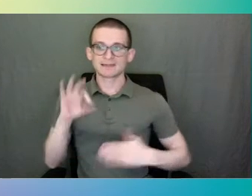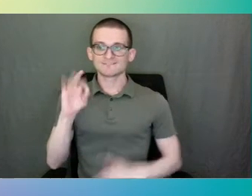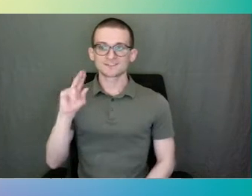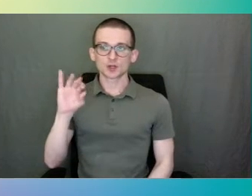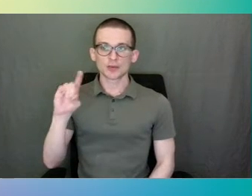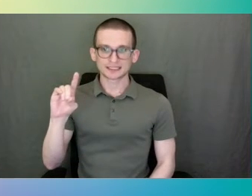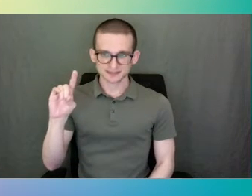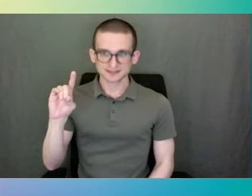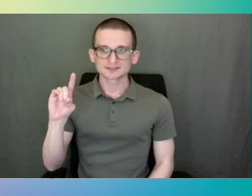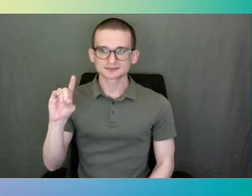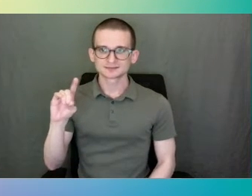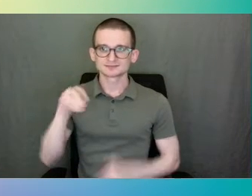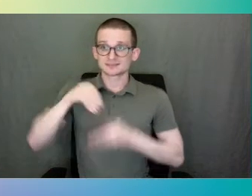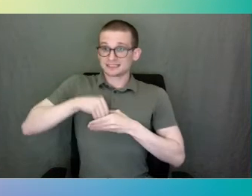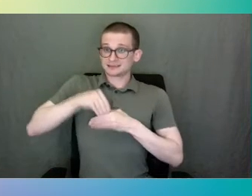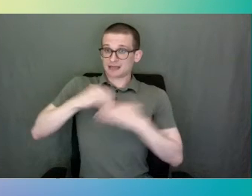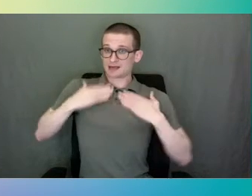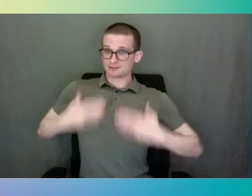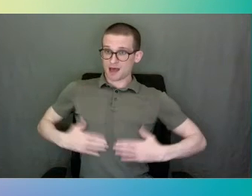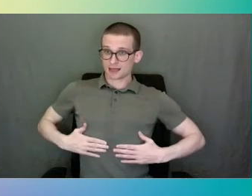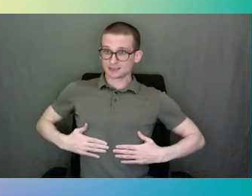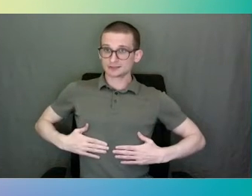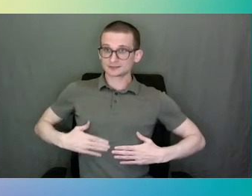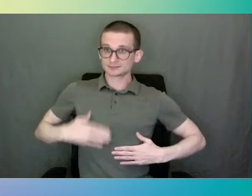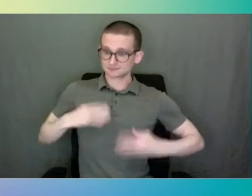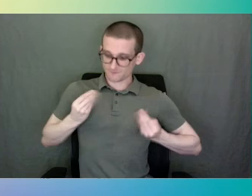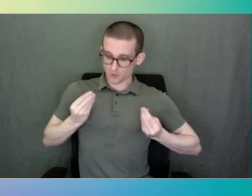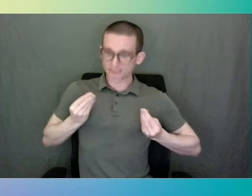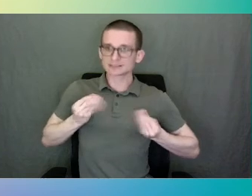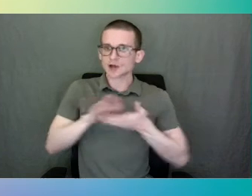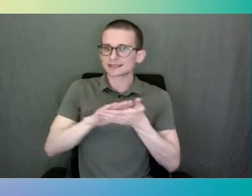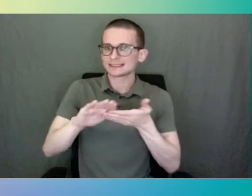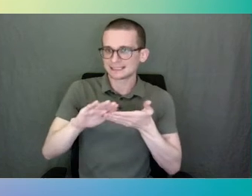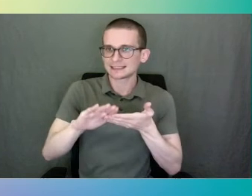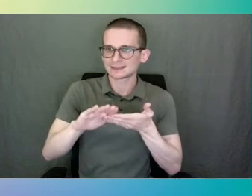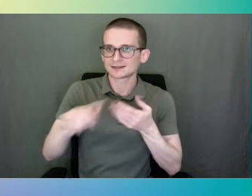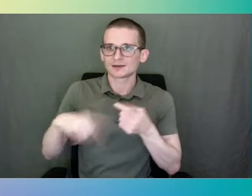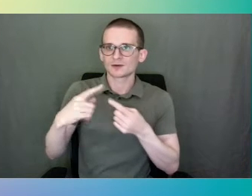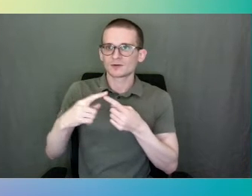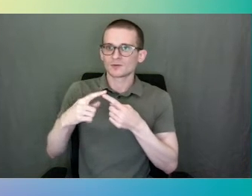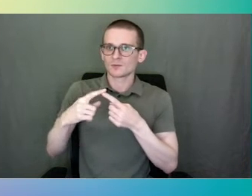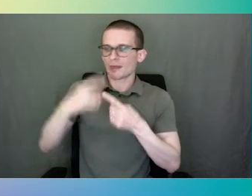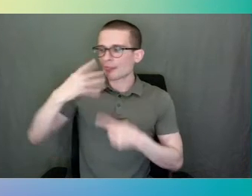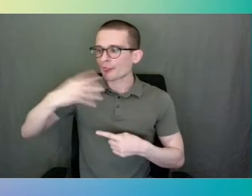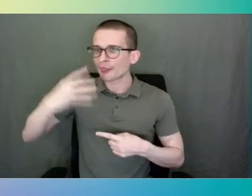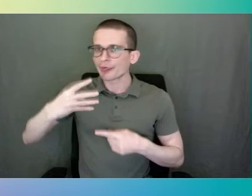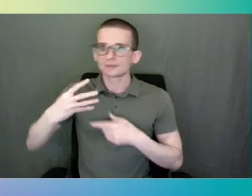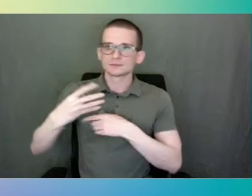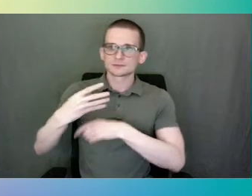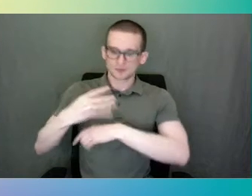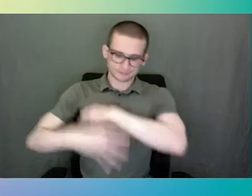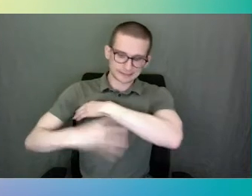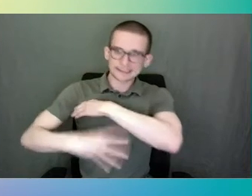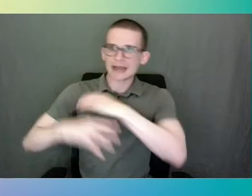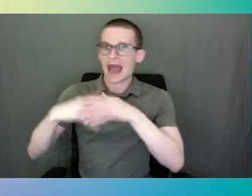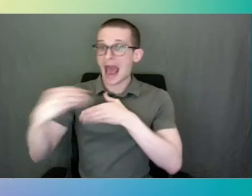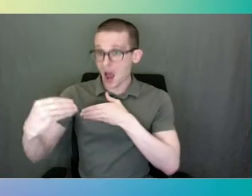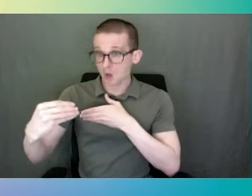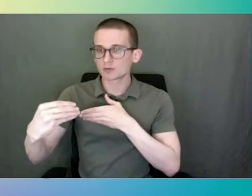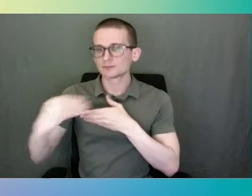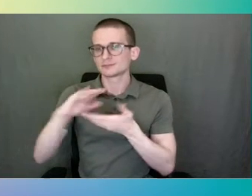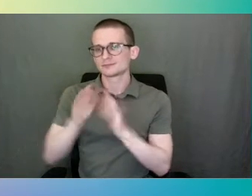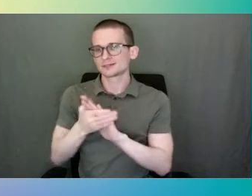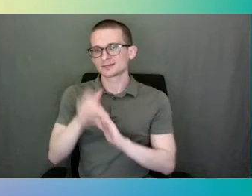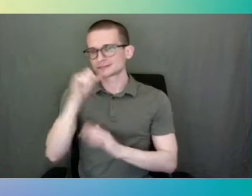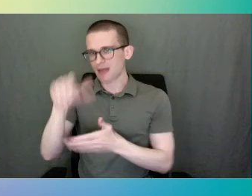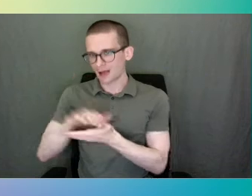fluids that are inside the body are clean, but when they move outside the body, they're unclean. So when one is having sex or